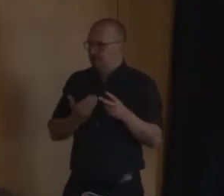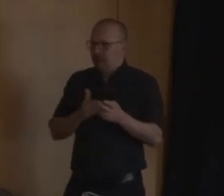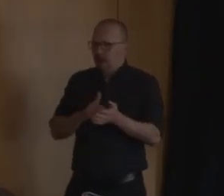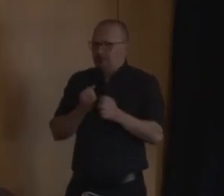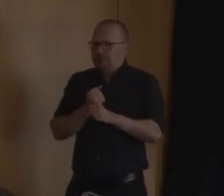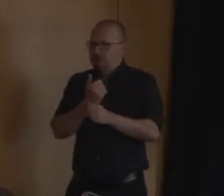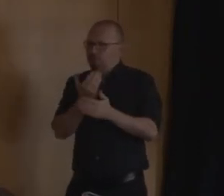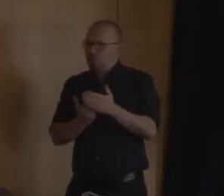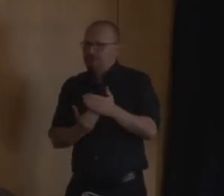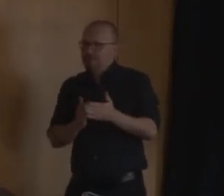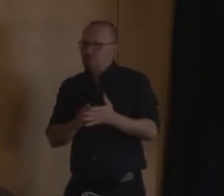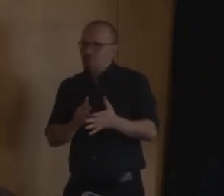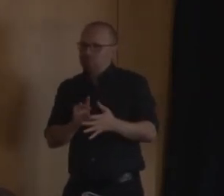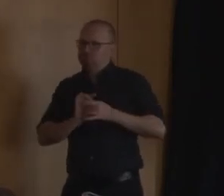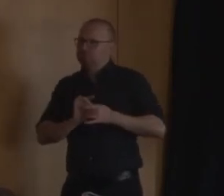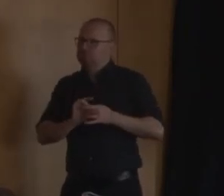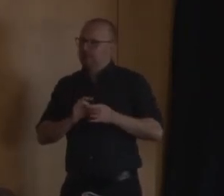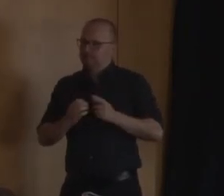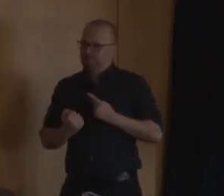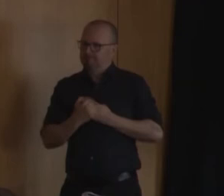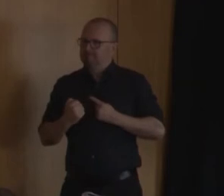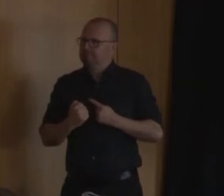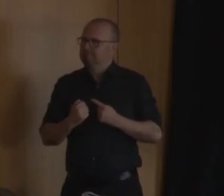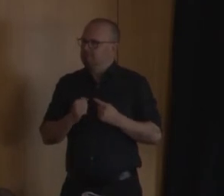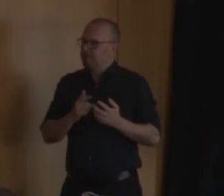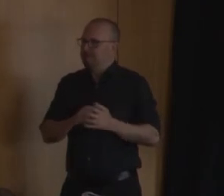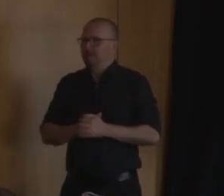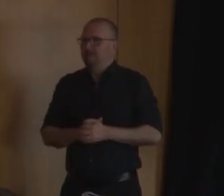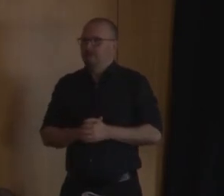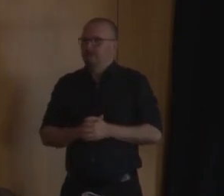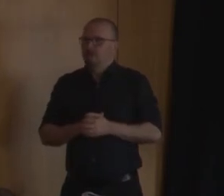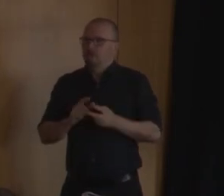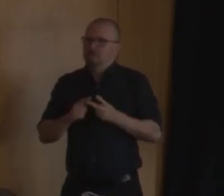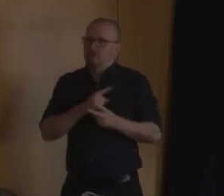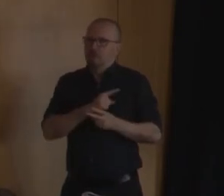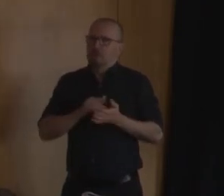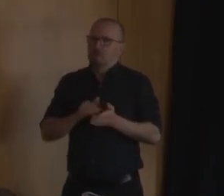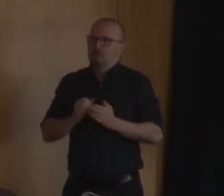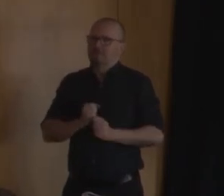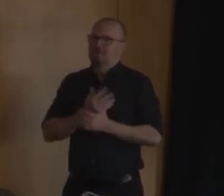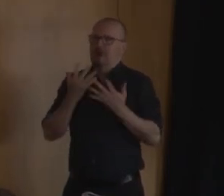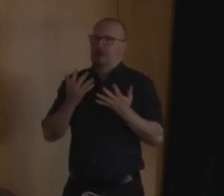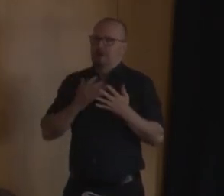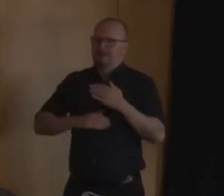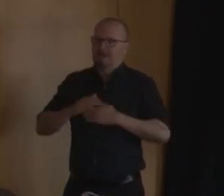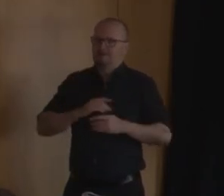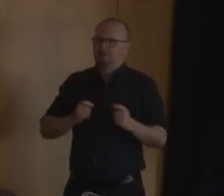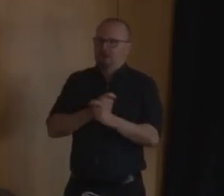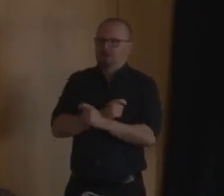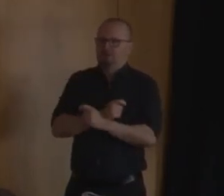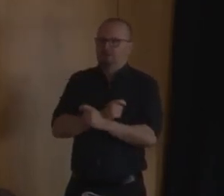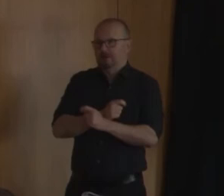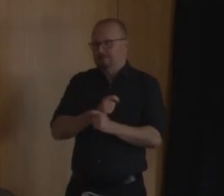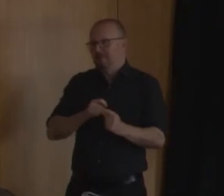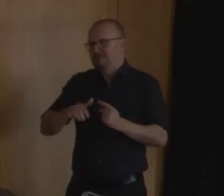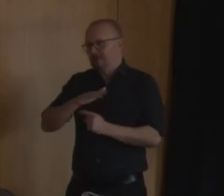memorable. And as it turns out, it's also essential to inspiring behaviour change, as environmental psychology